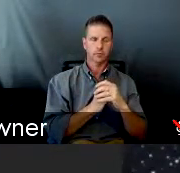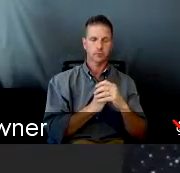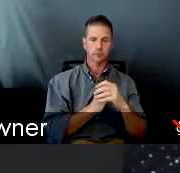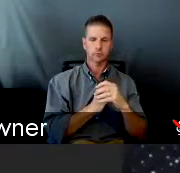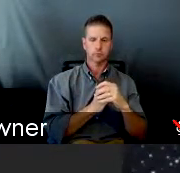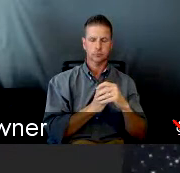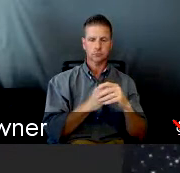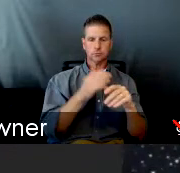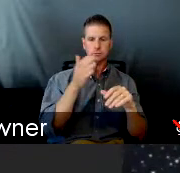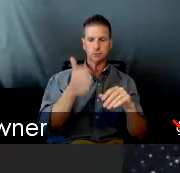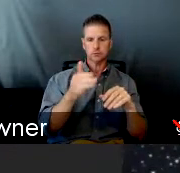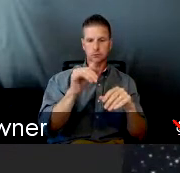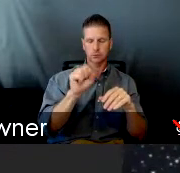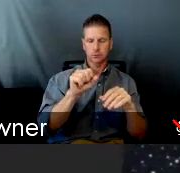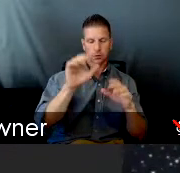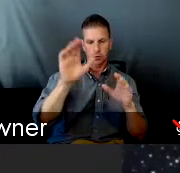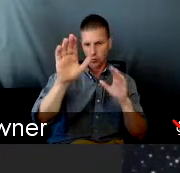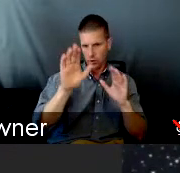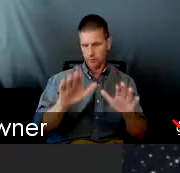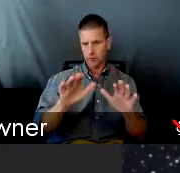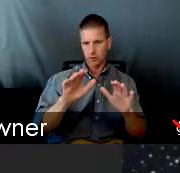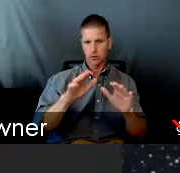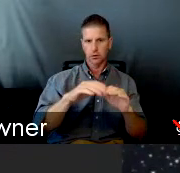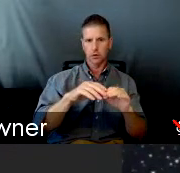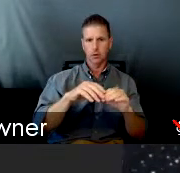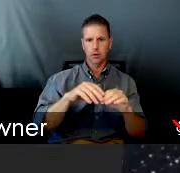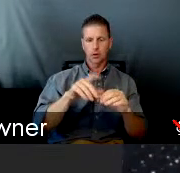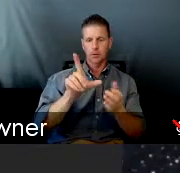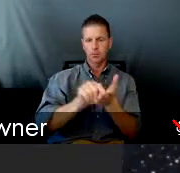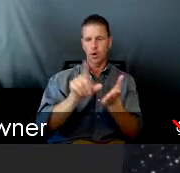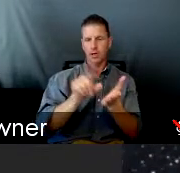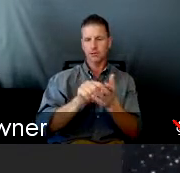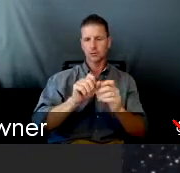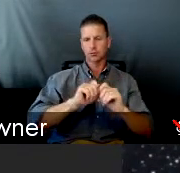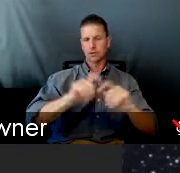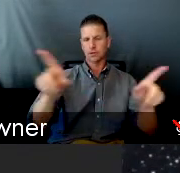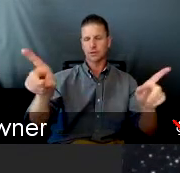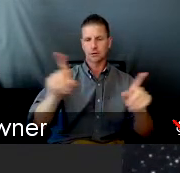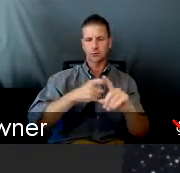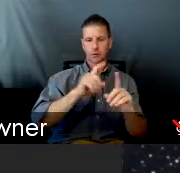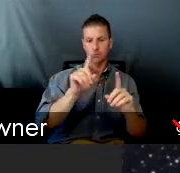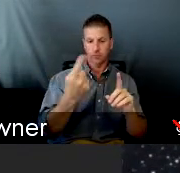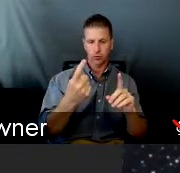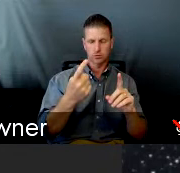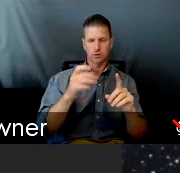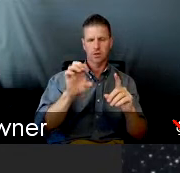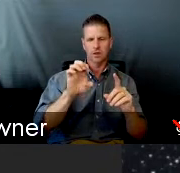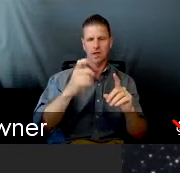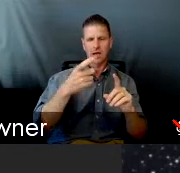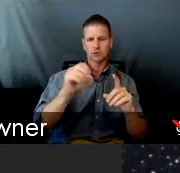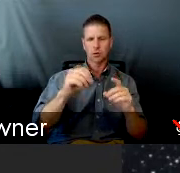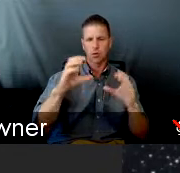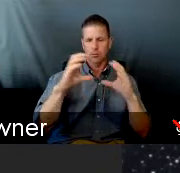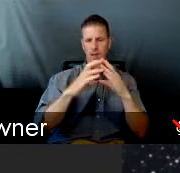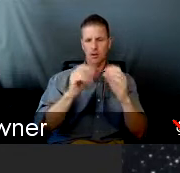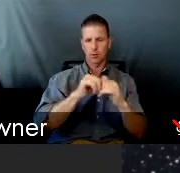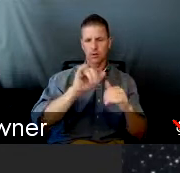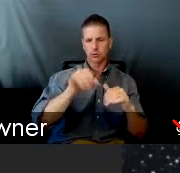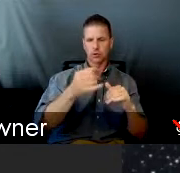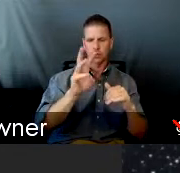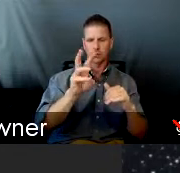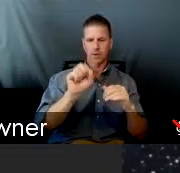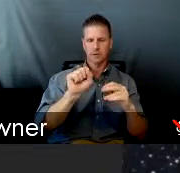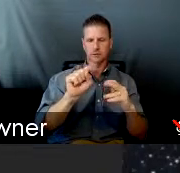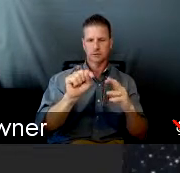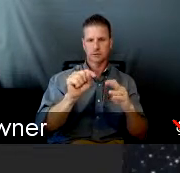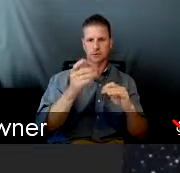So this is a wonderful press release from the first exoplanet that was directly imaged with JWST.